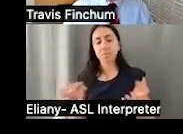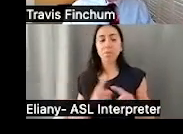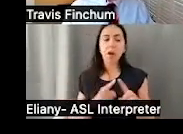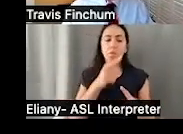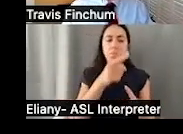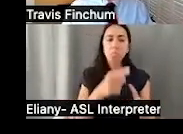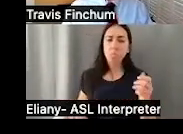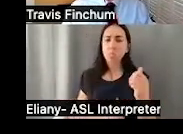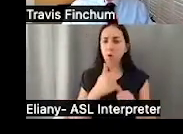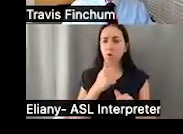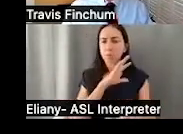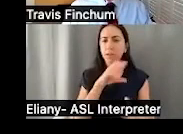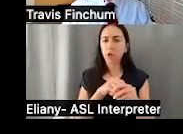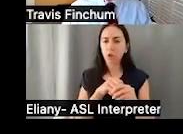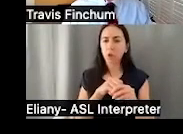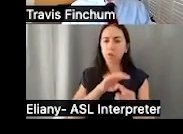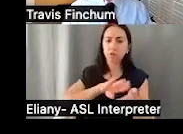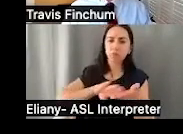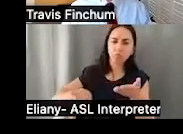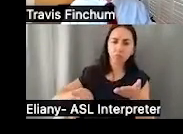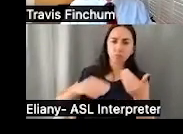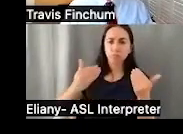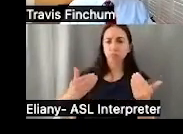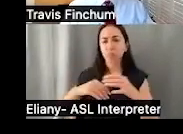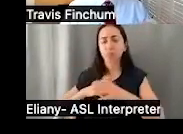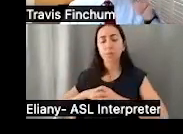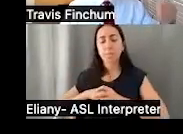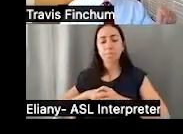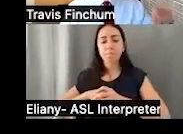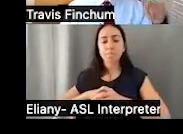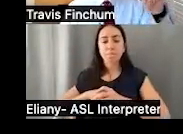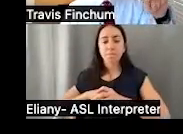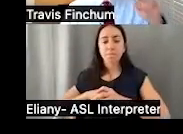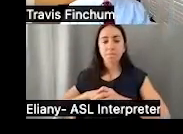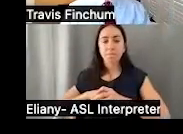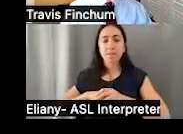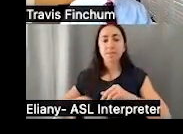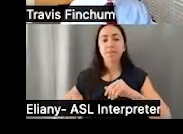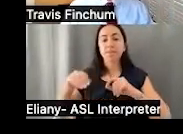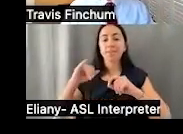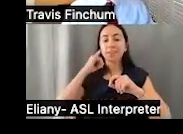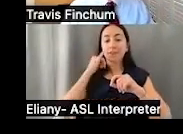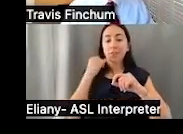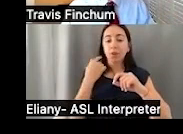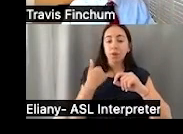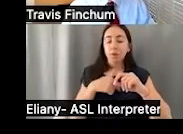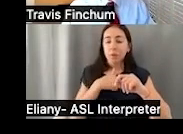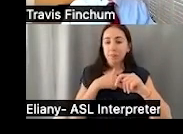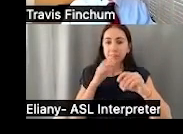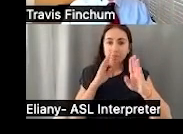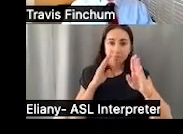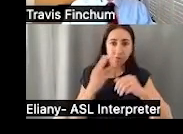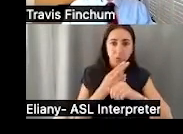just about anything into a qualified disability expense. And what happens then, as long as we use it for a